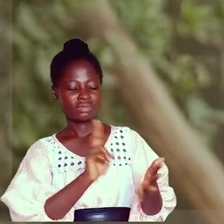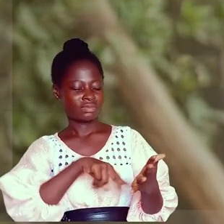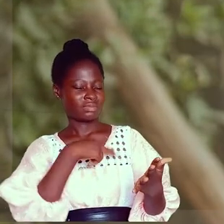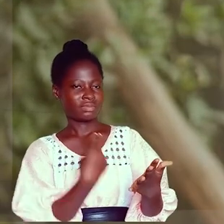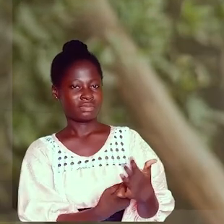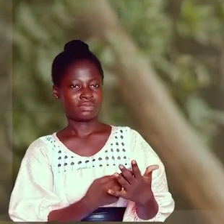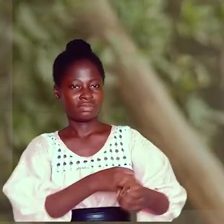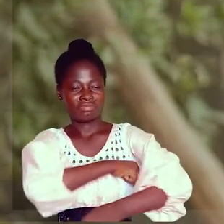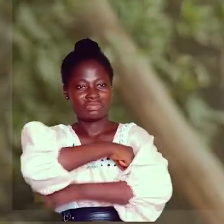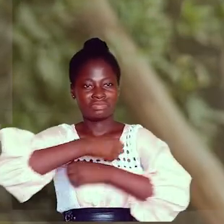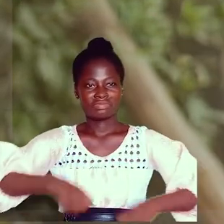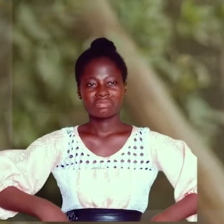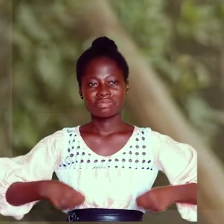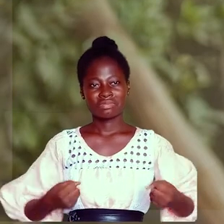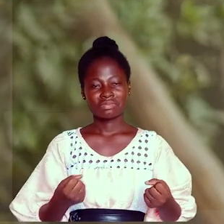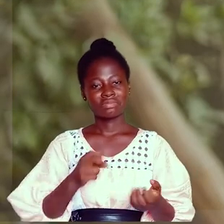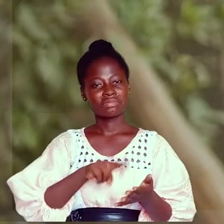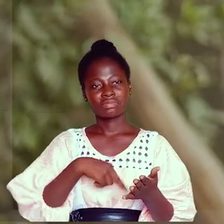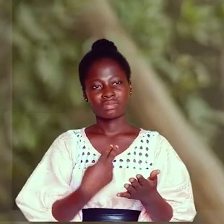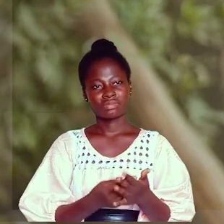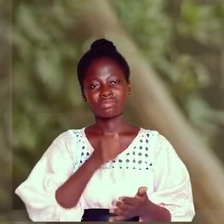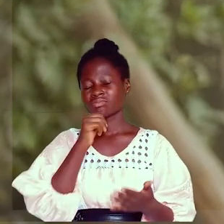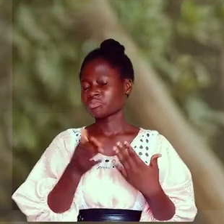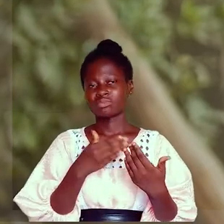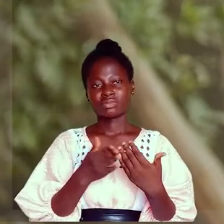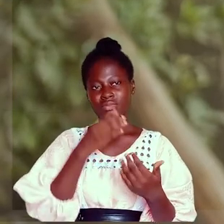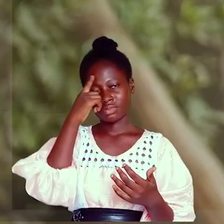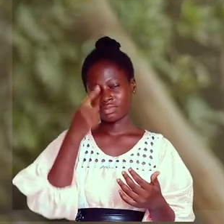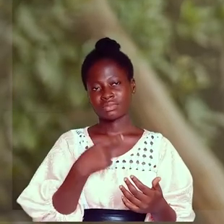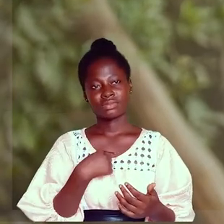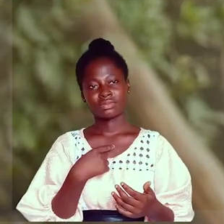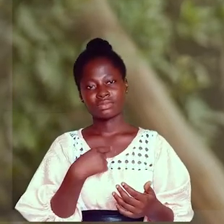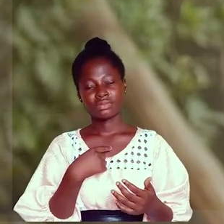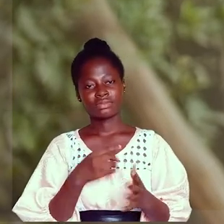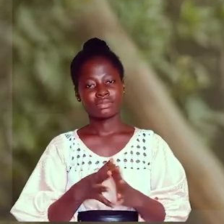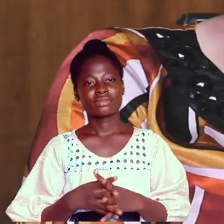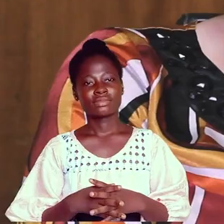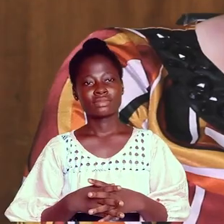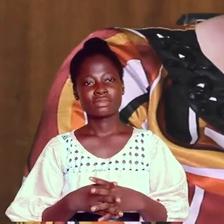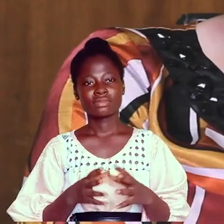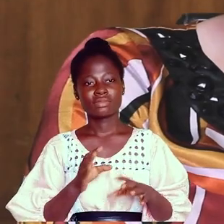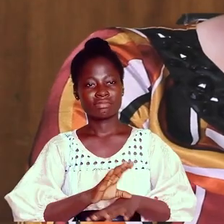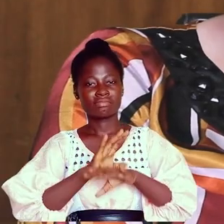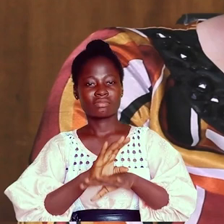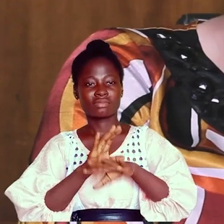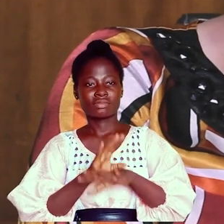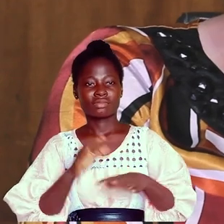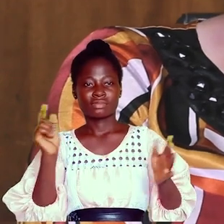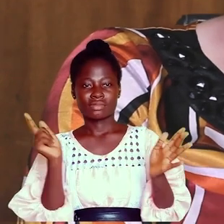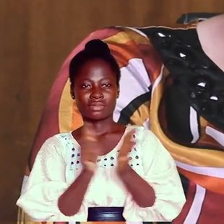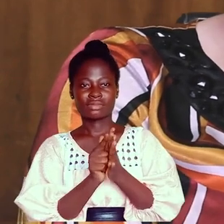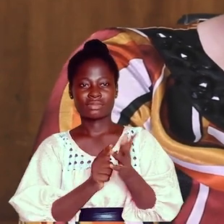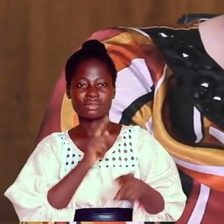and pushed me to the ground with my crutches. It was not easy for me at all. Customary